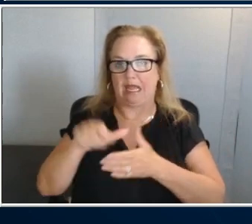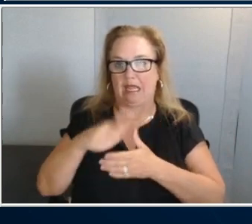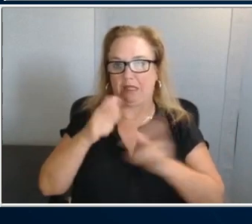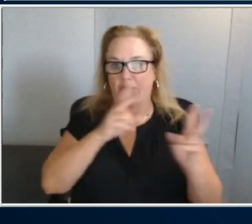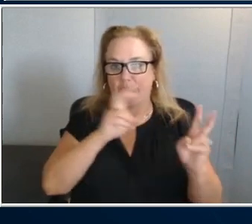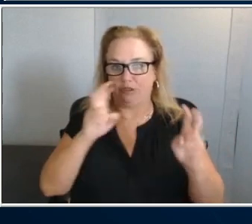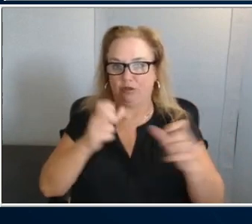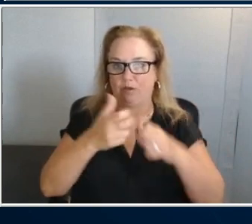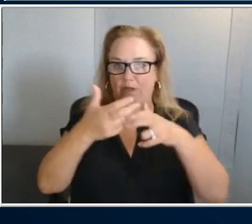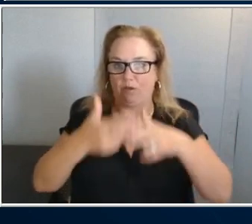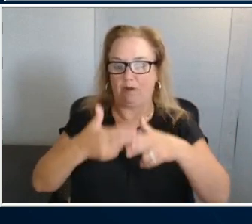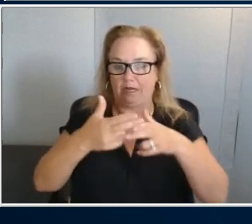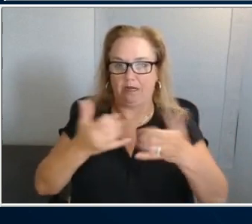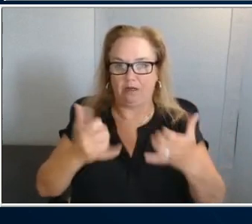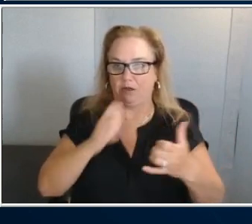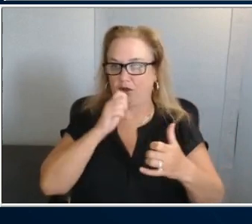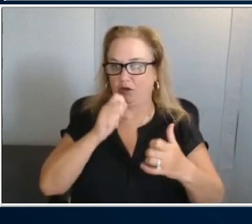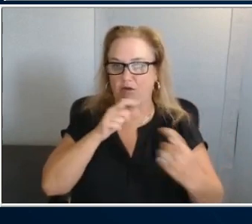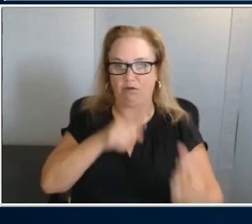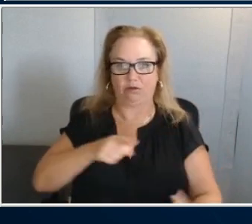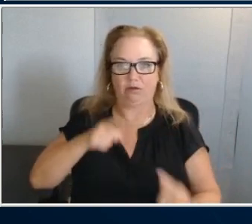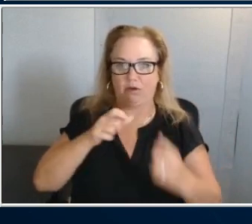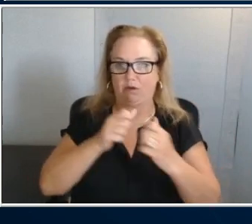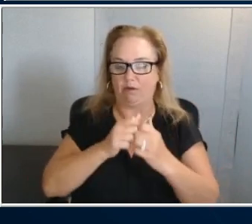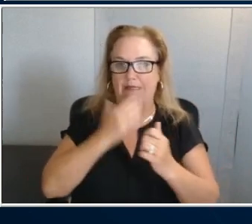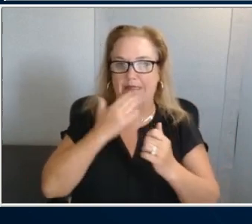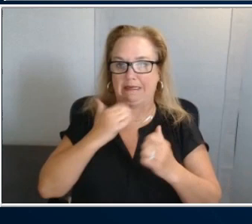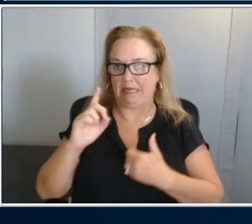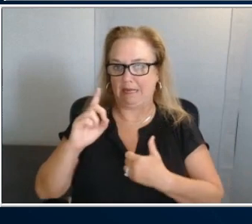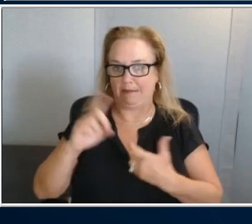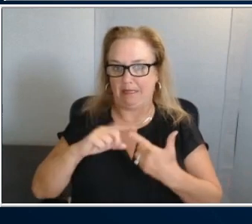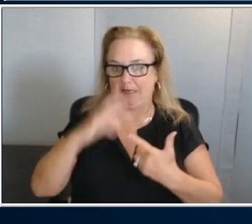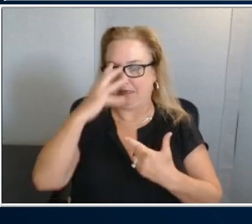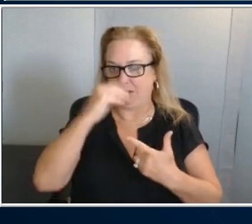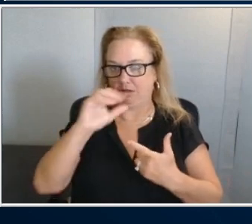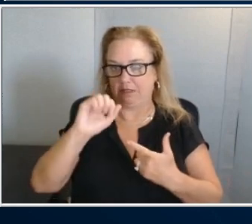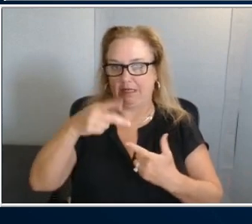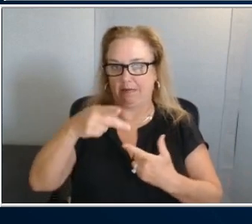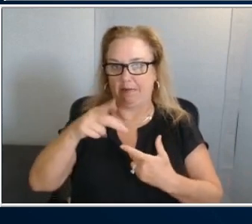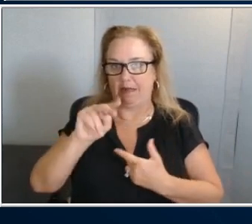weight. Now you no longer struggle with diabetes or sleep apnea